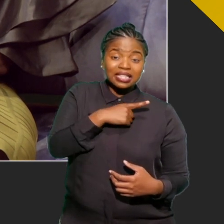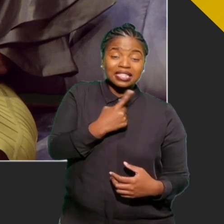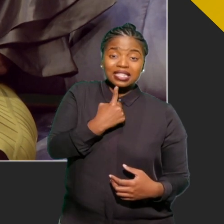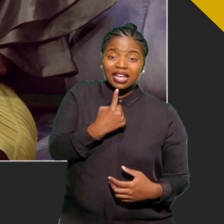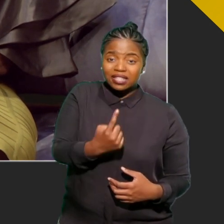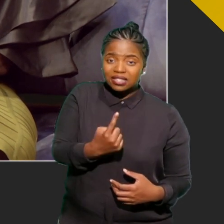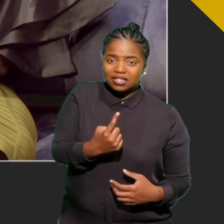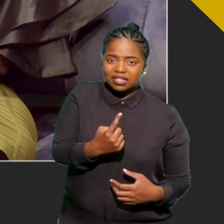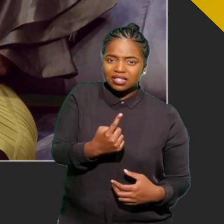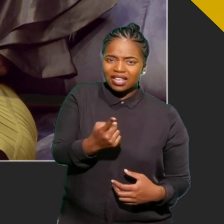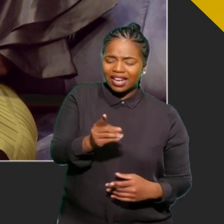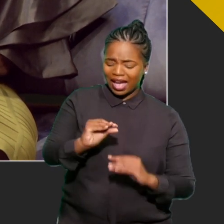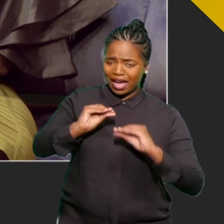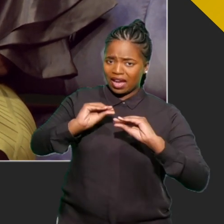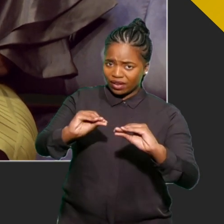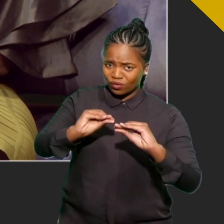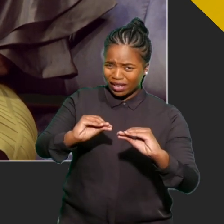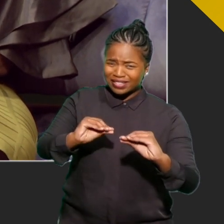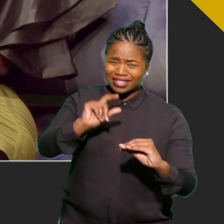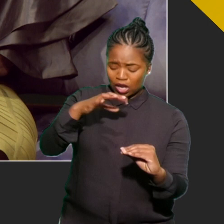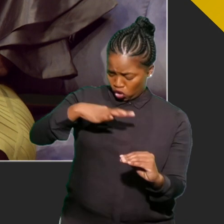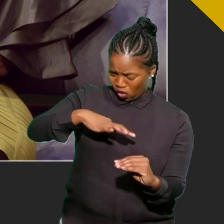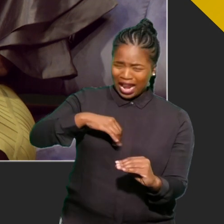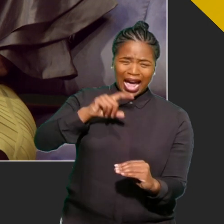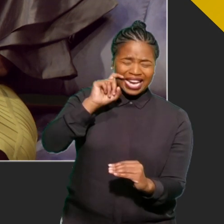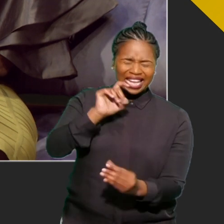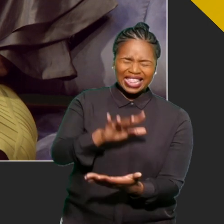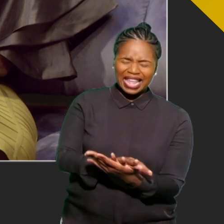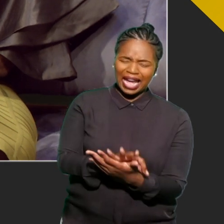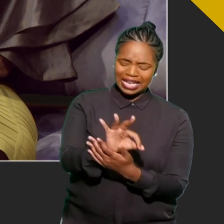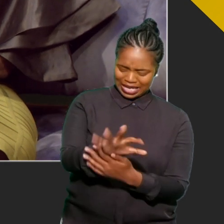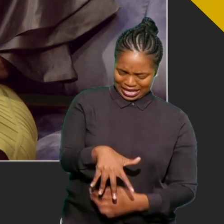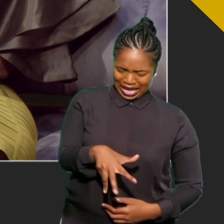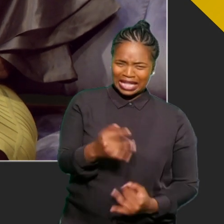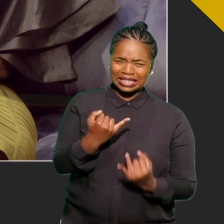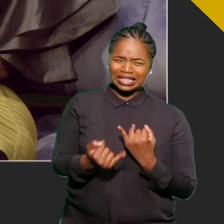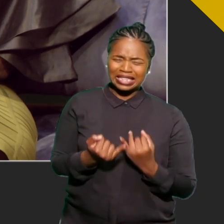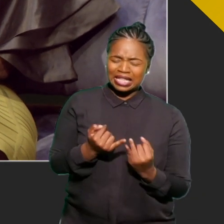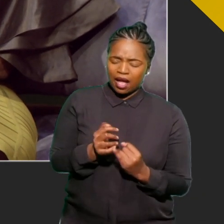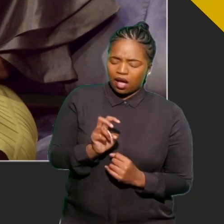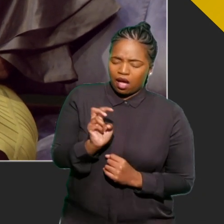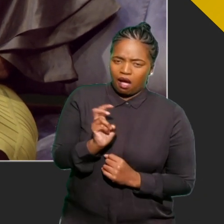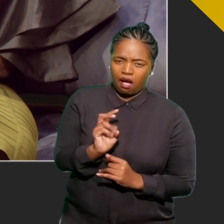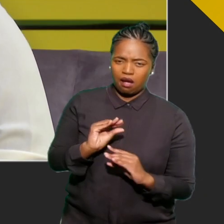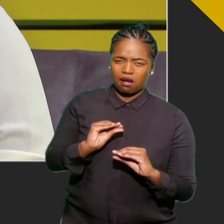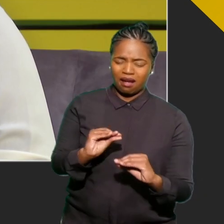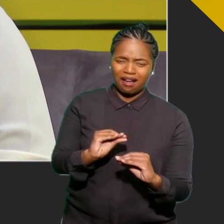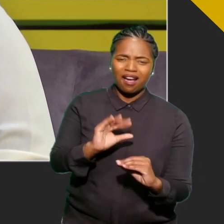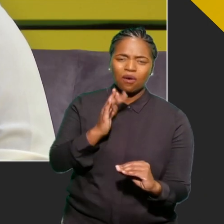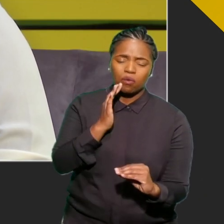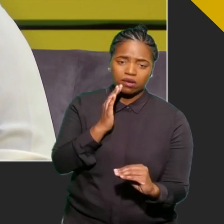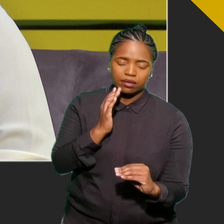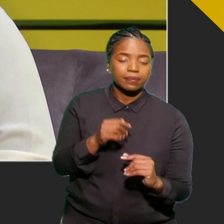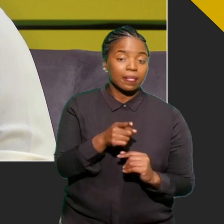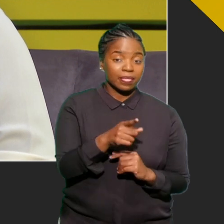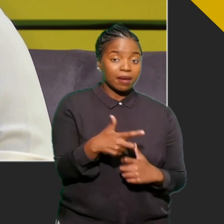that in an educational element engine, what role do the parents play in that sense? Well, of course, this is the problem, that